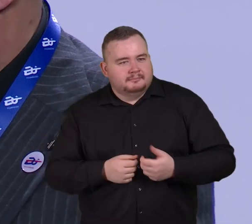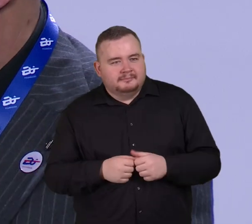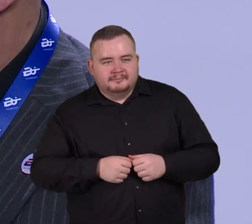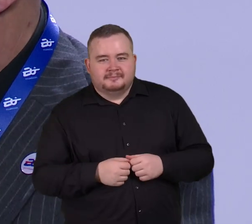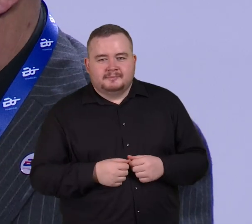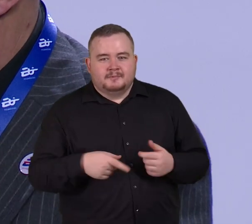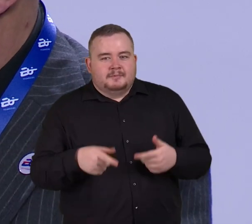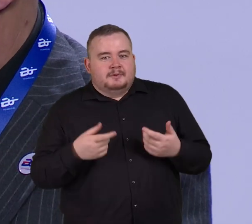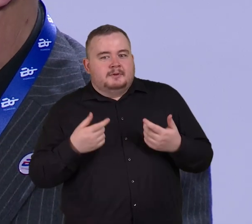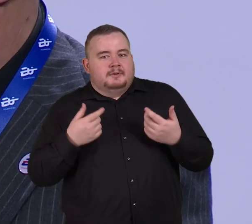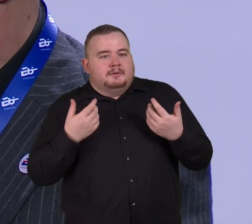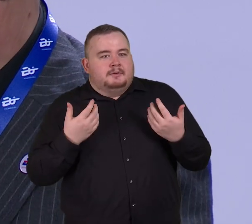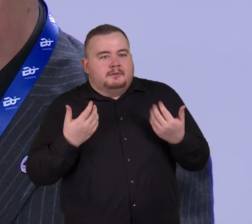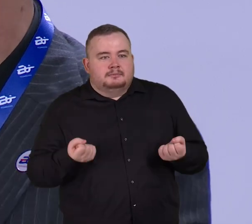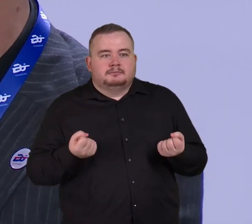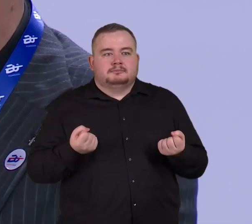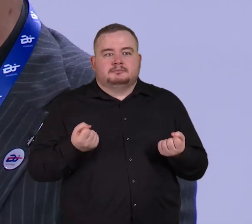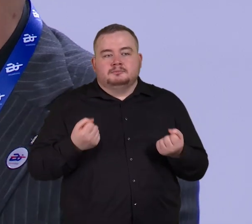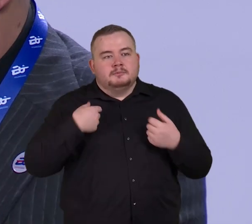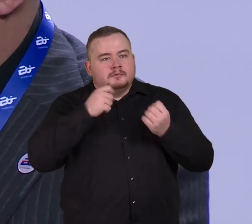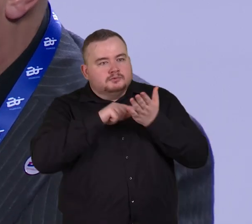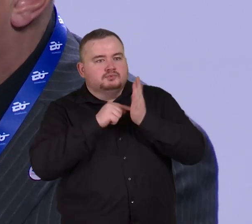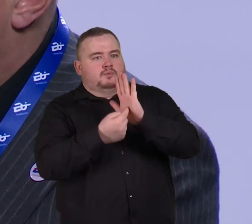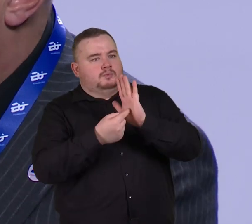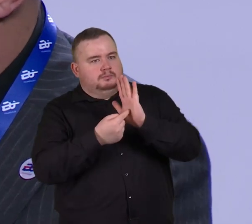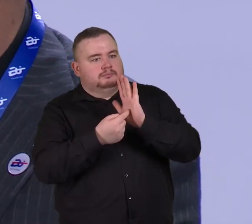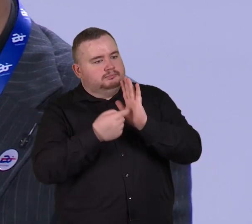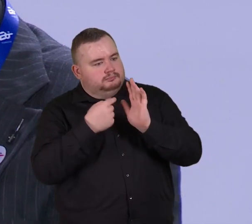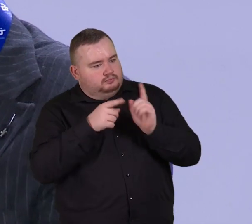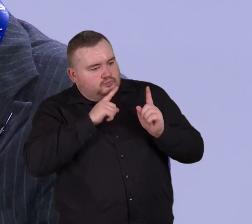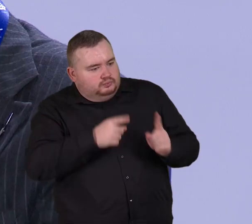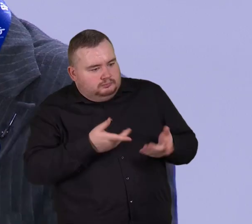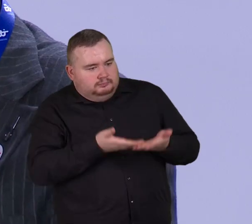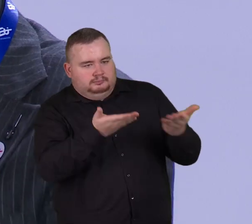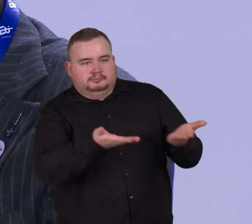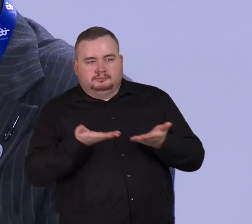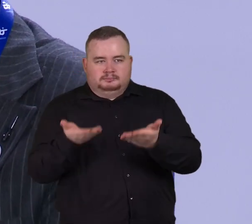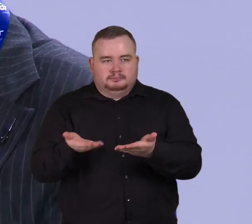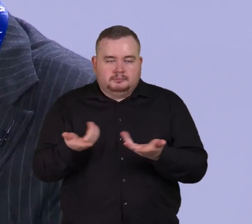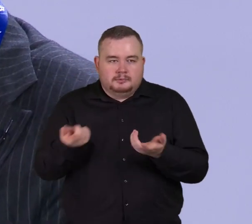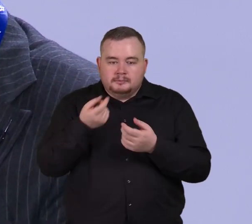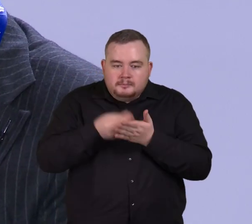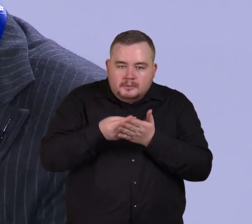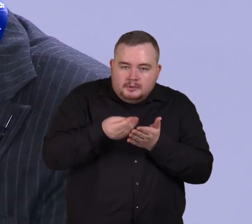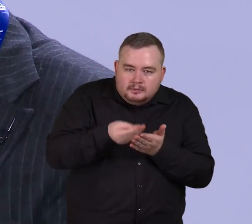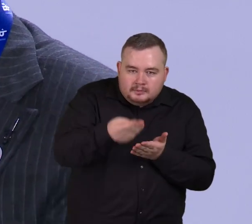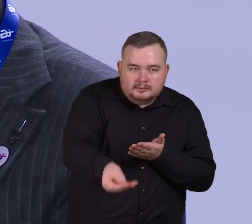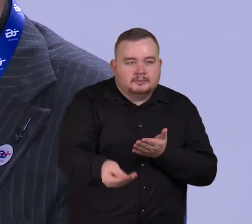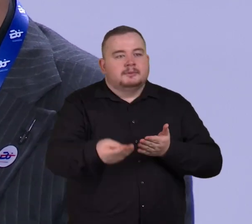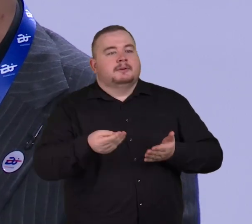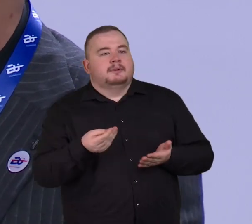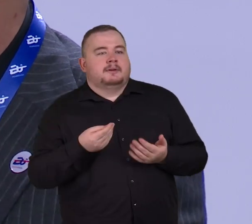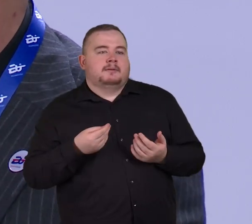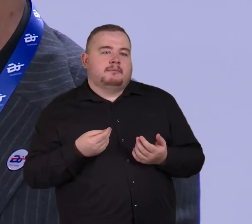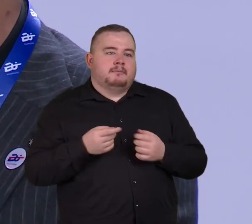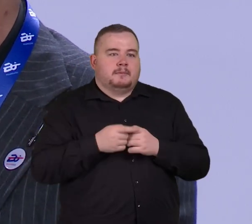of cooperation. Now we had to create an association. And as part